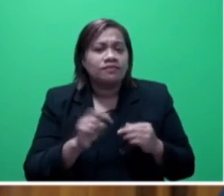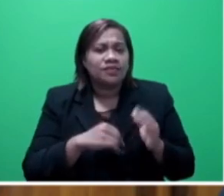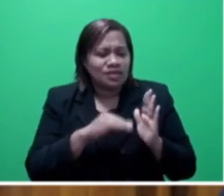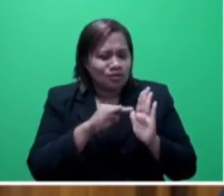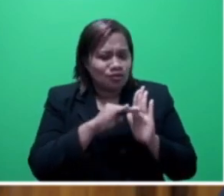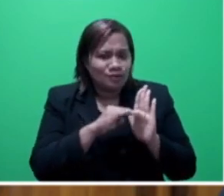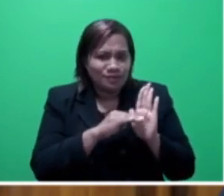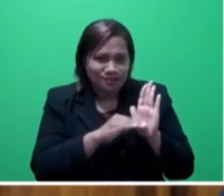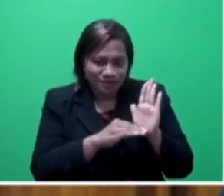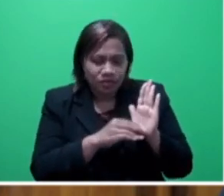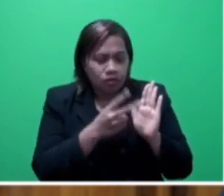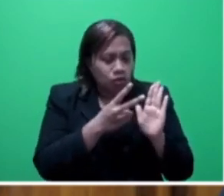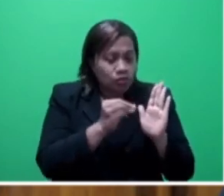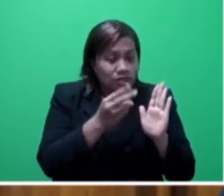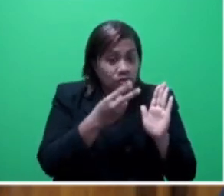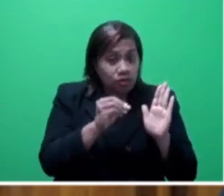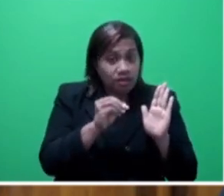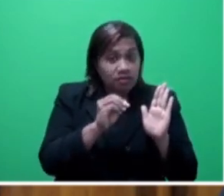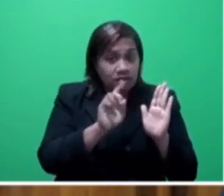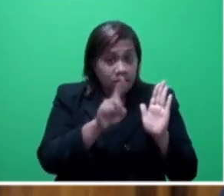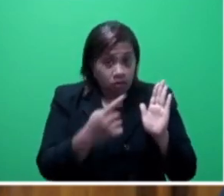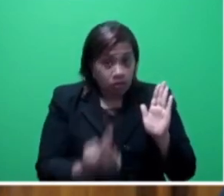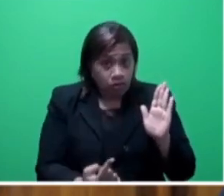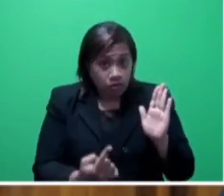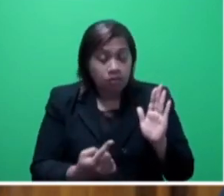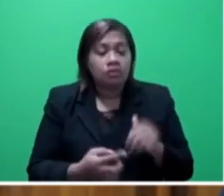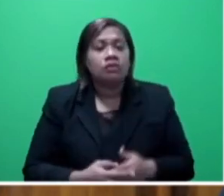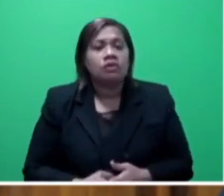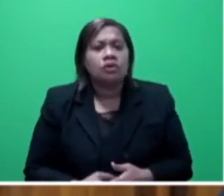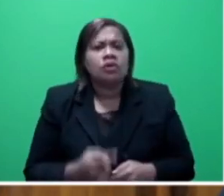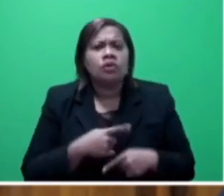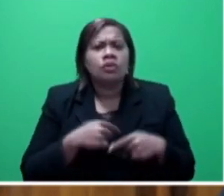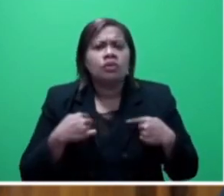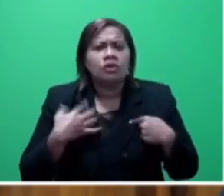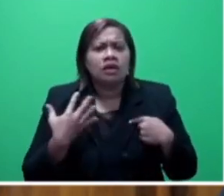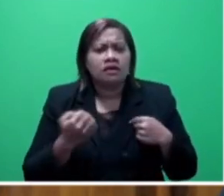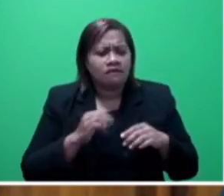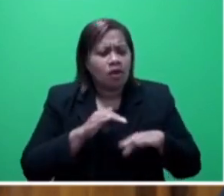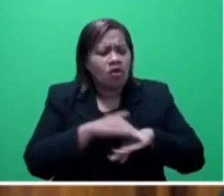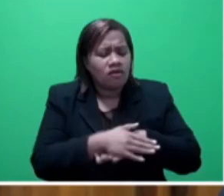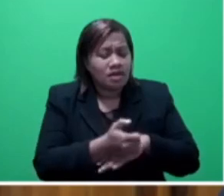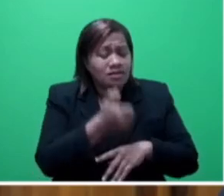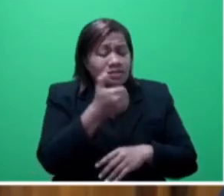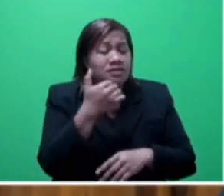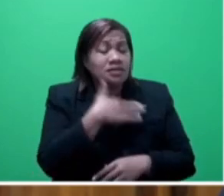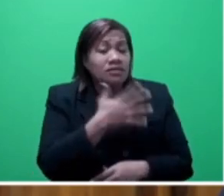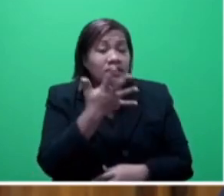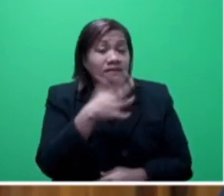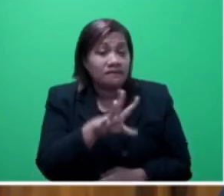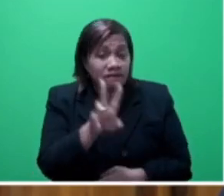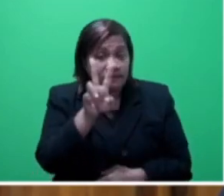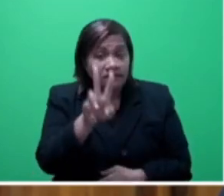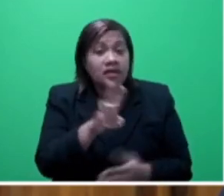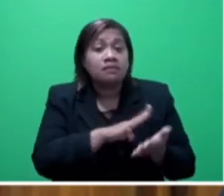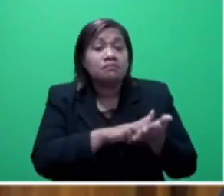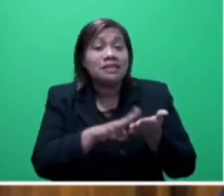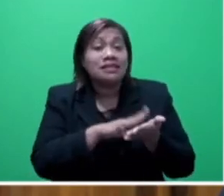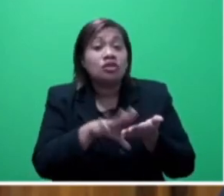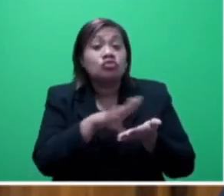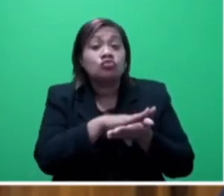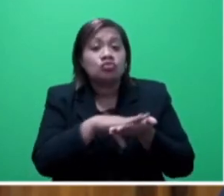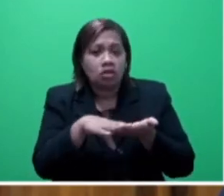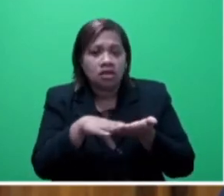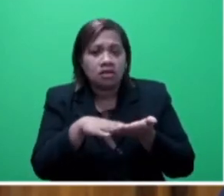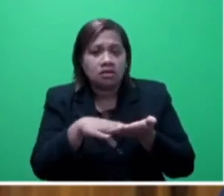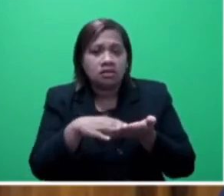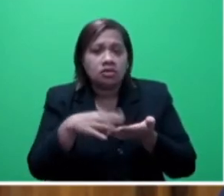2020 alone, we had over $652 million coming into the